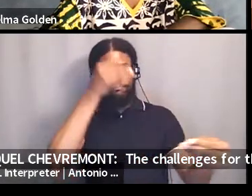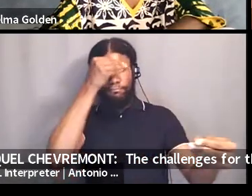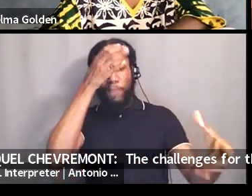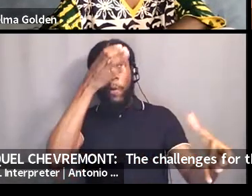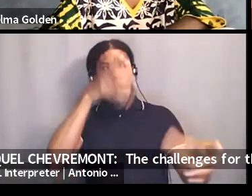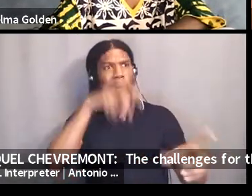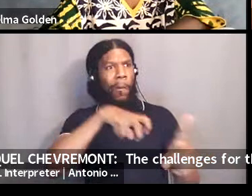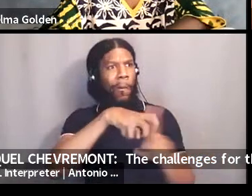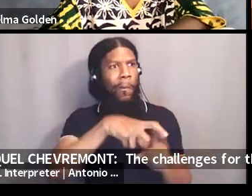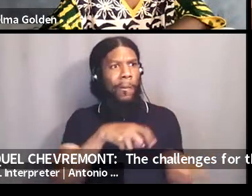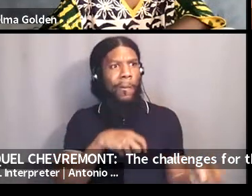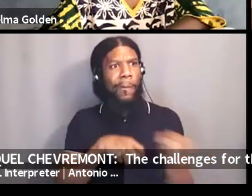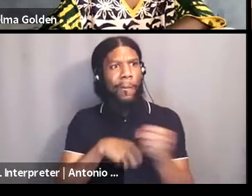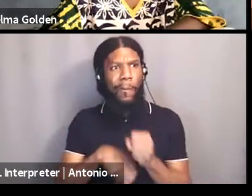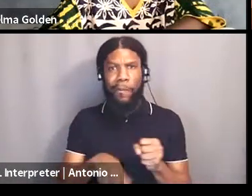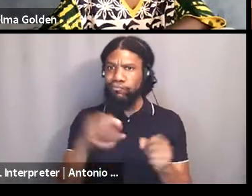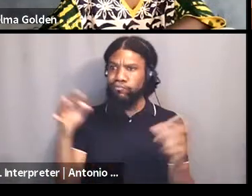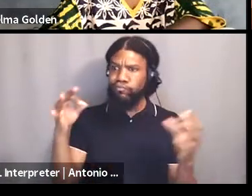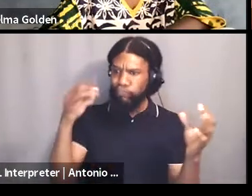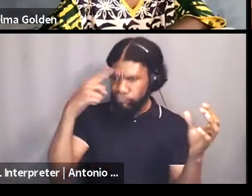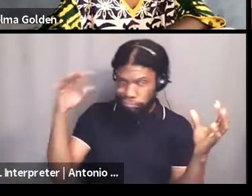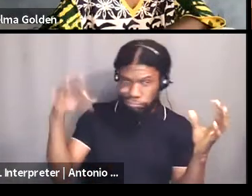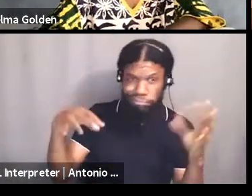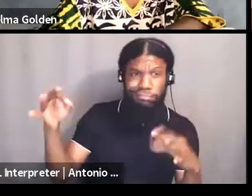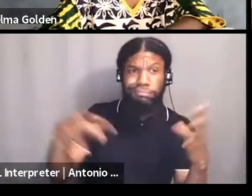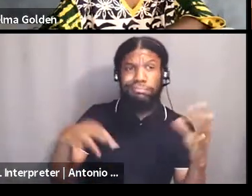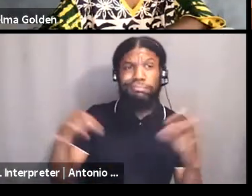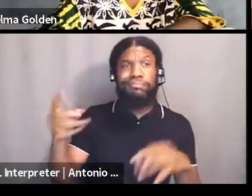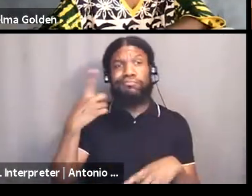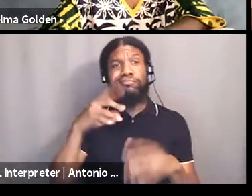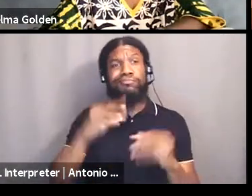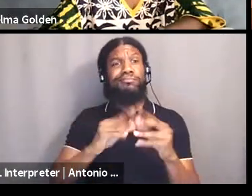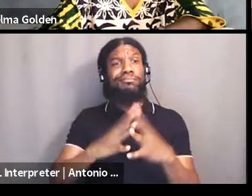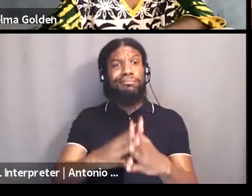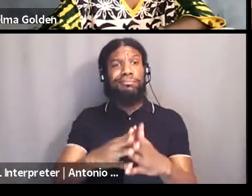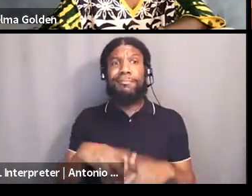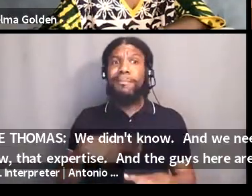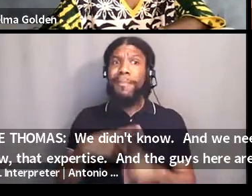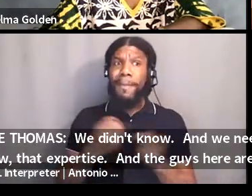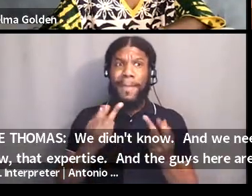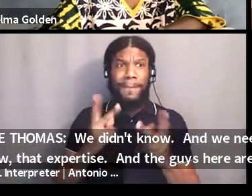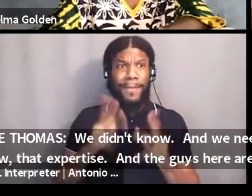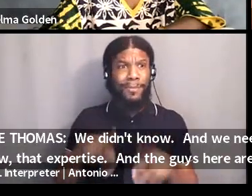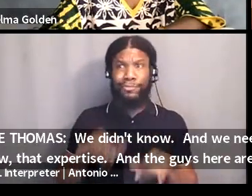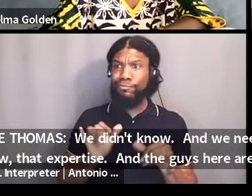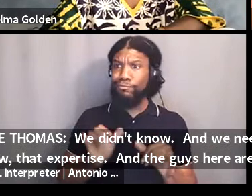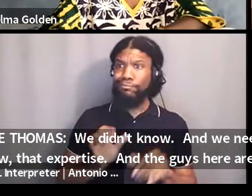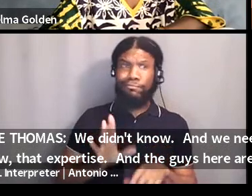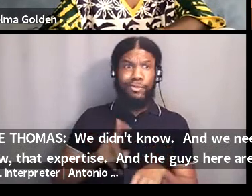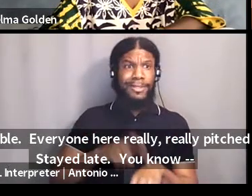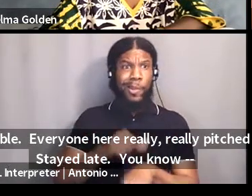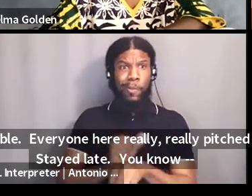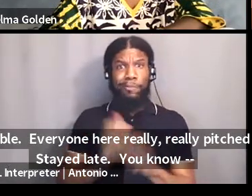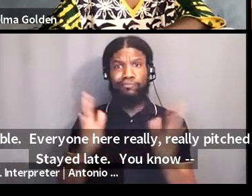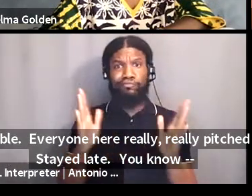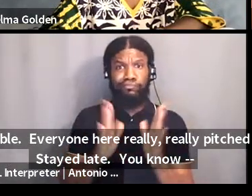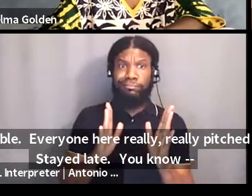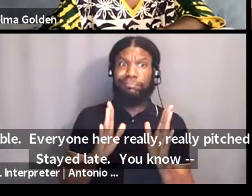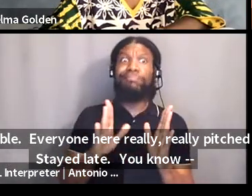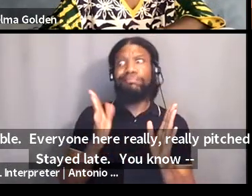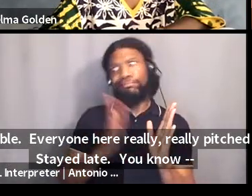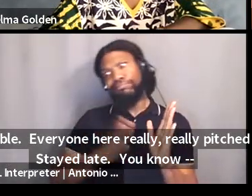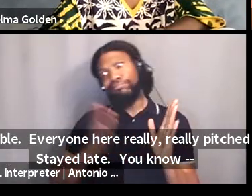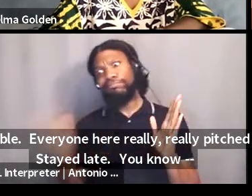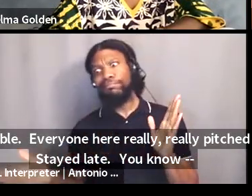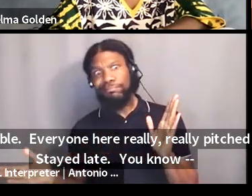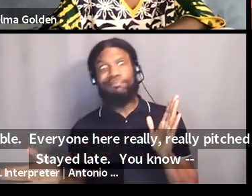in, stayed late. I mean, you know. People, I know, I've never worked with an institution where people weren't trying to check out like at